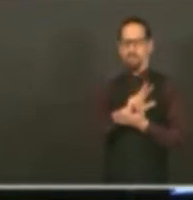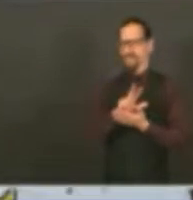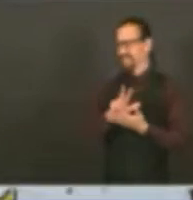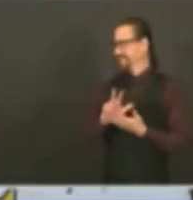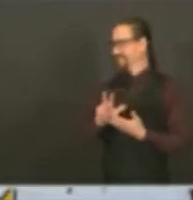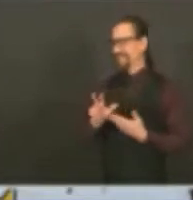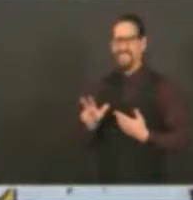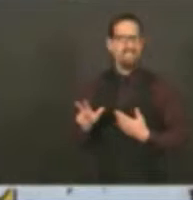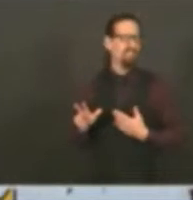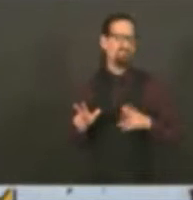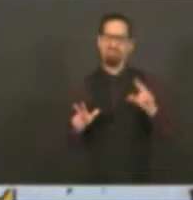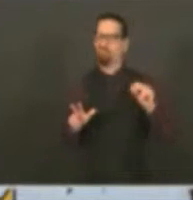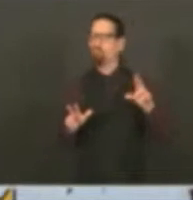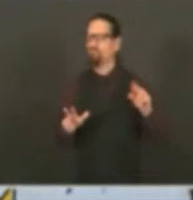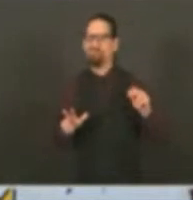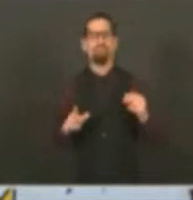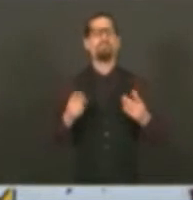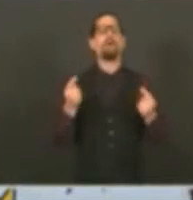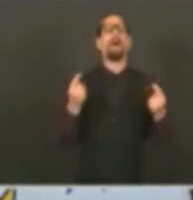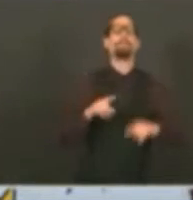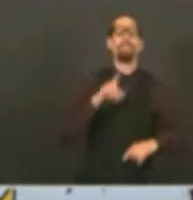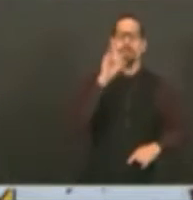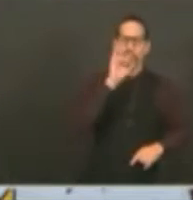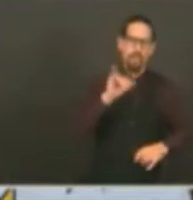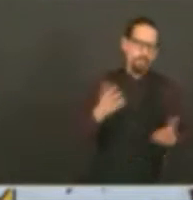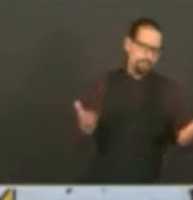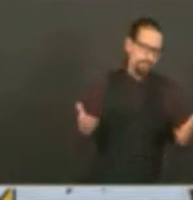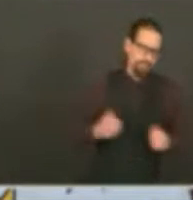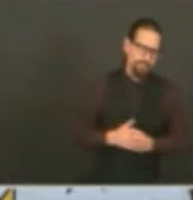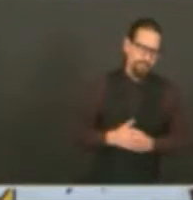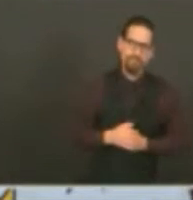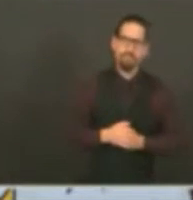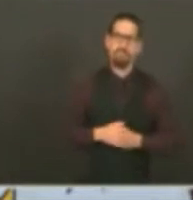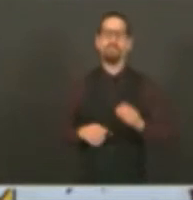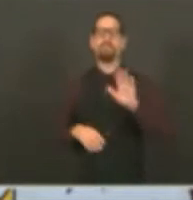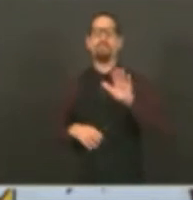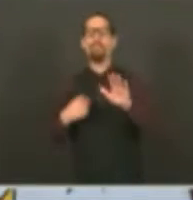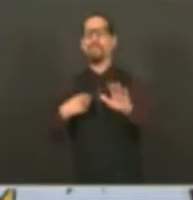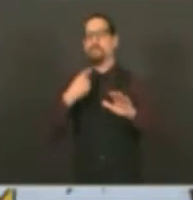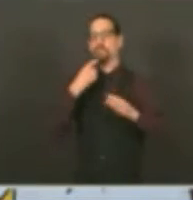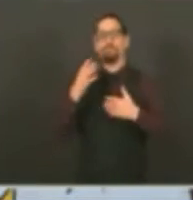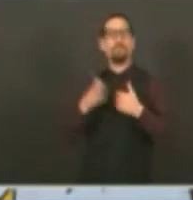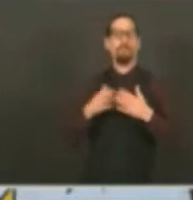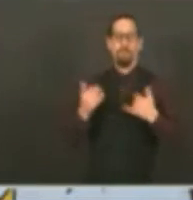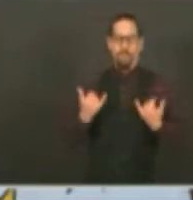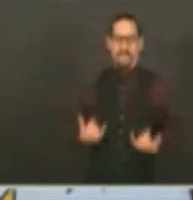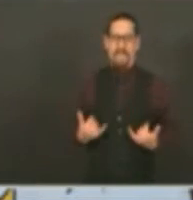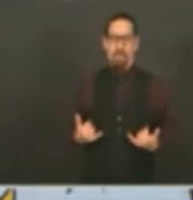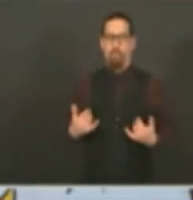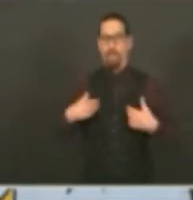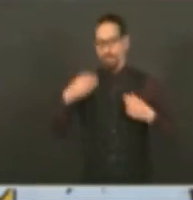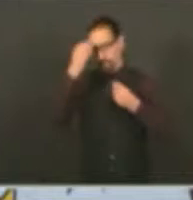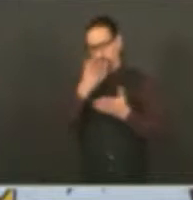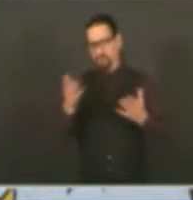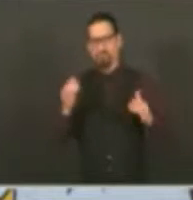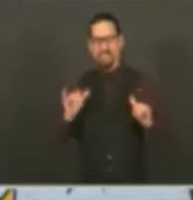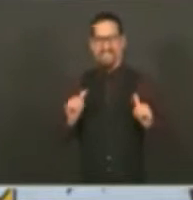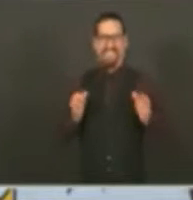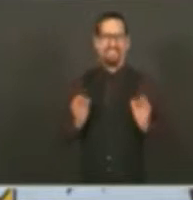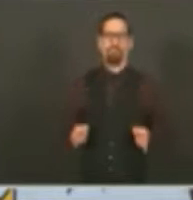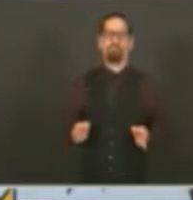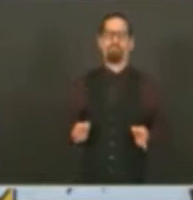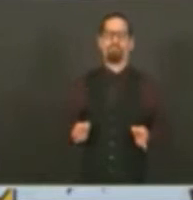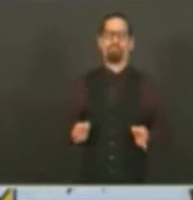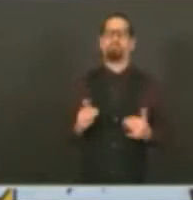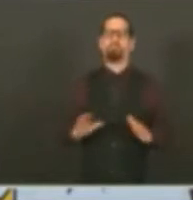Listen, from the beginning, I have said I'm going to govern based on the information before me. And so I always reserve the right to